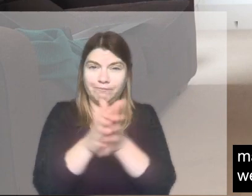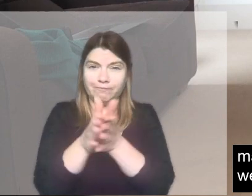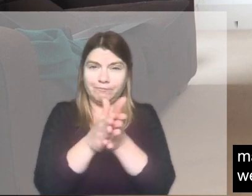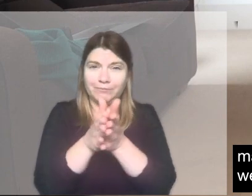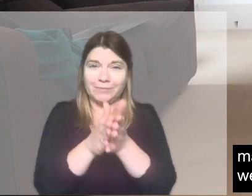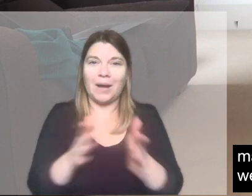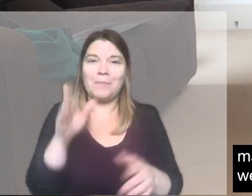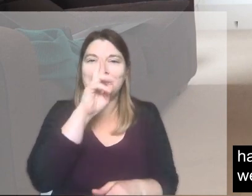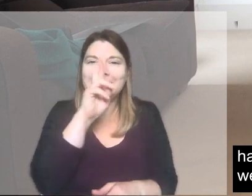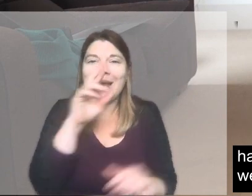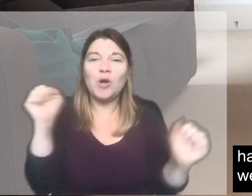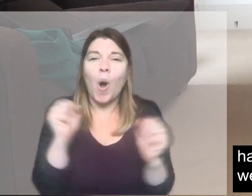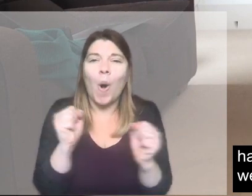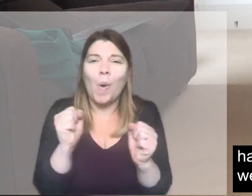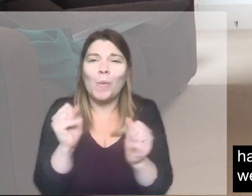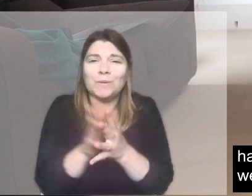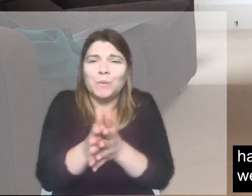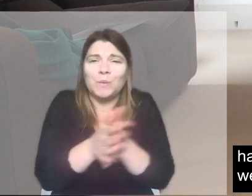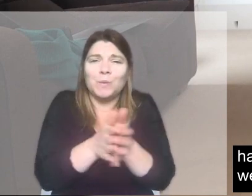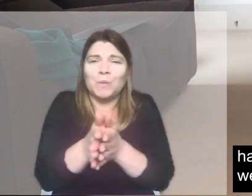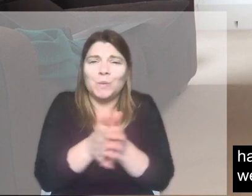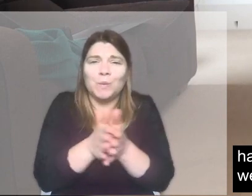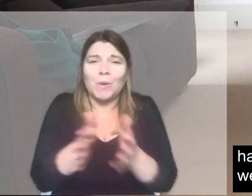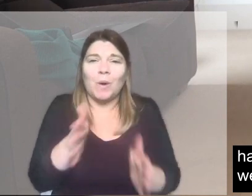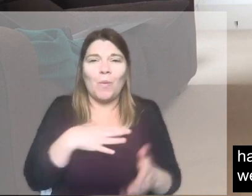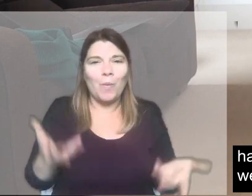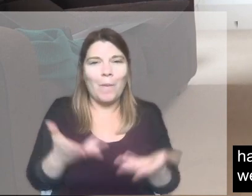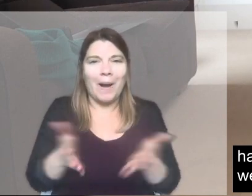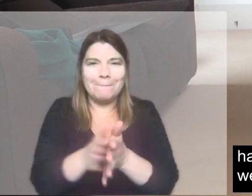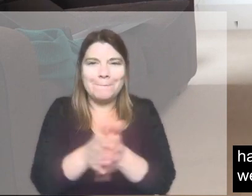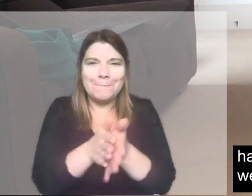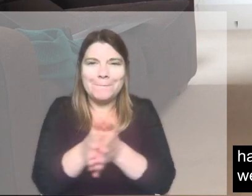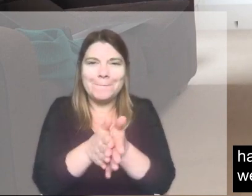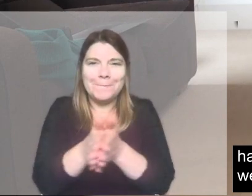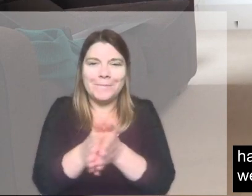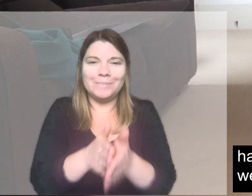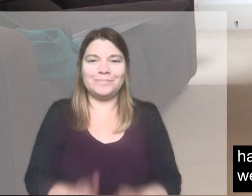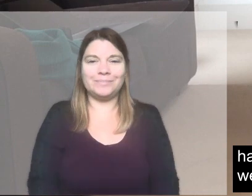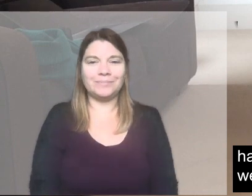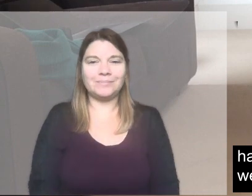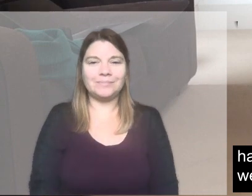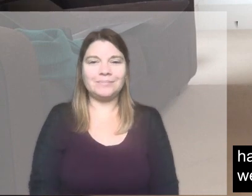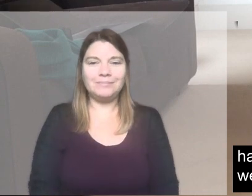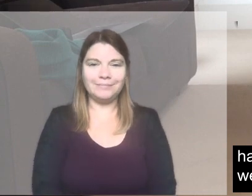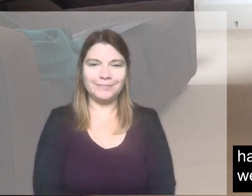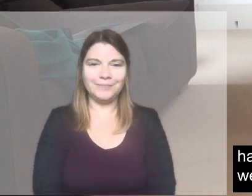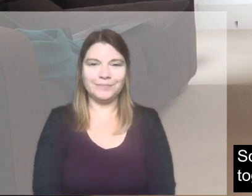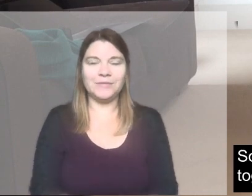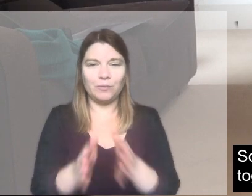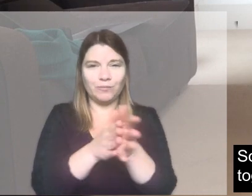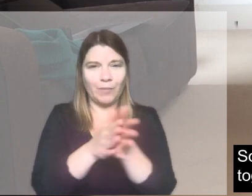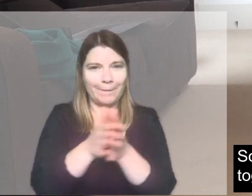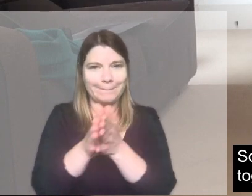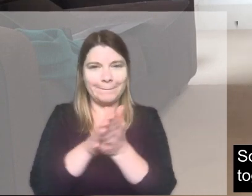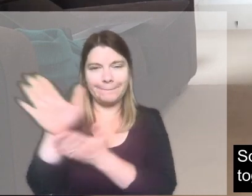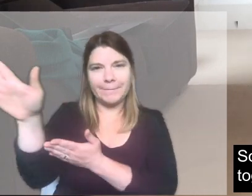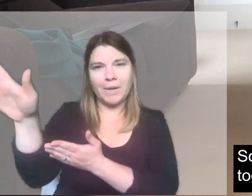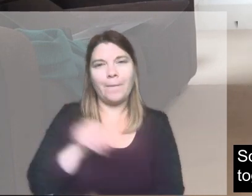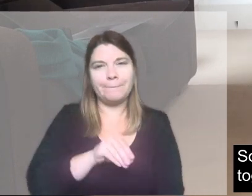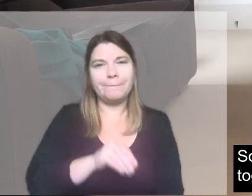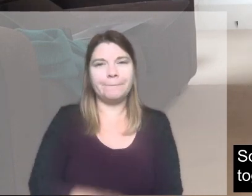by rubbing our hands together like it's a cold day and we want to get nice and warm. So we're kind of